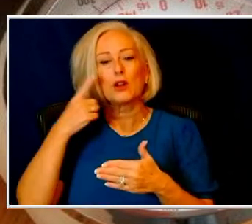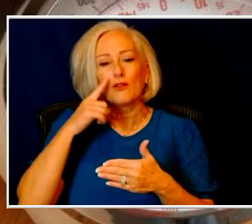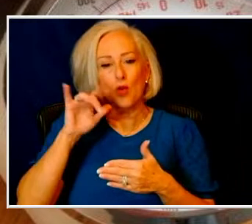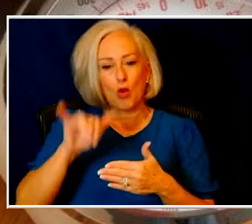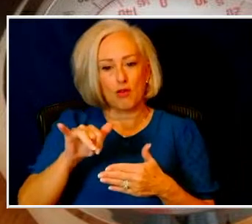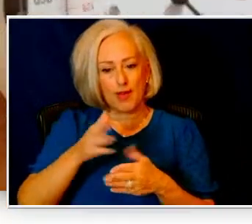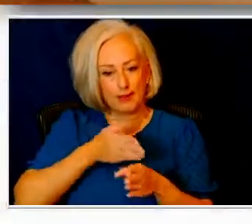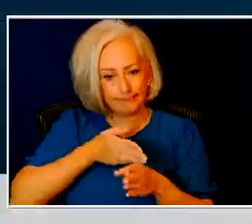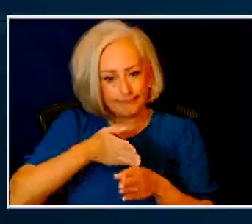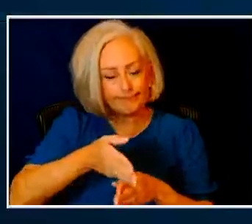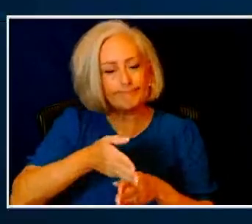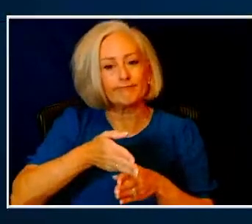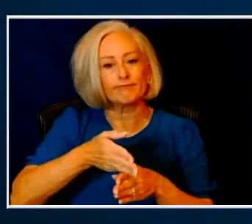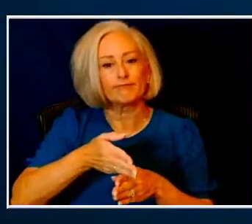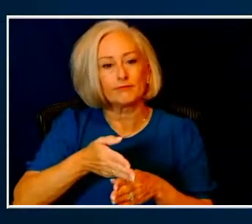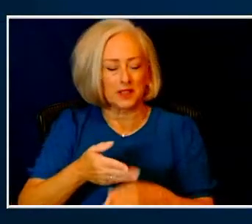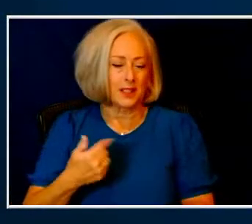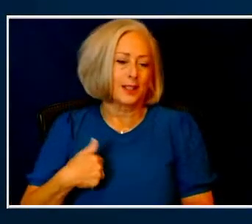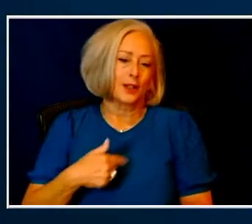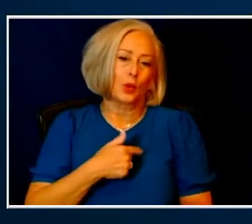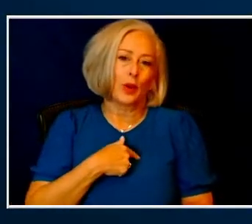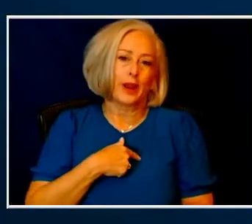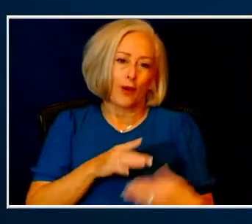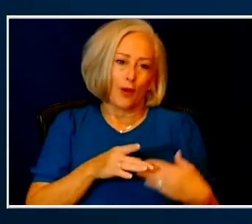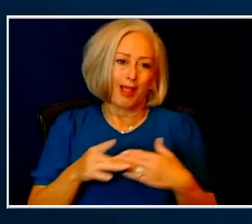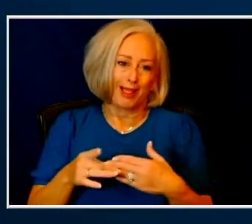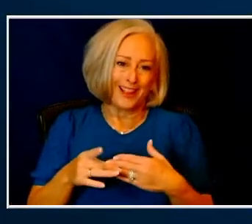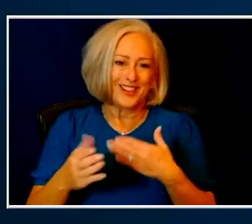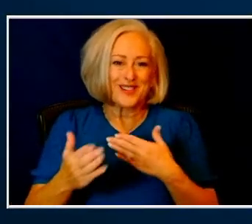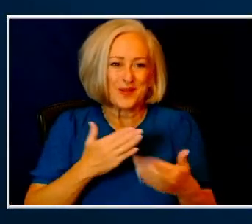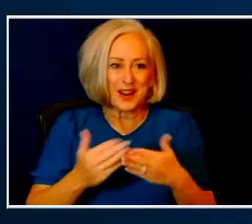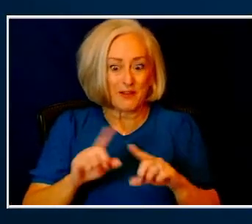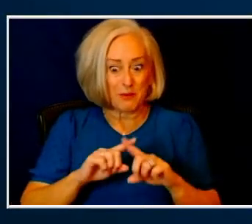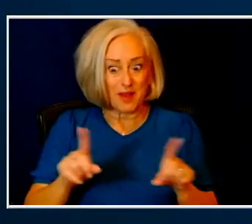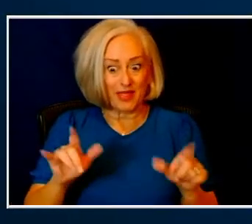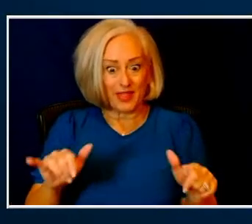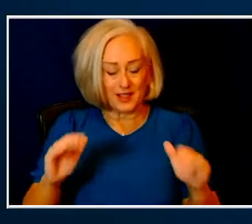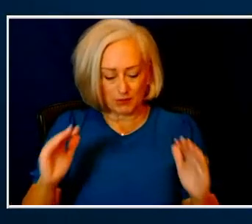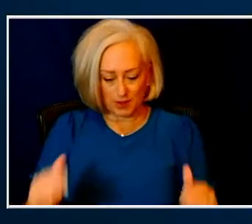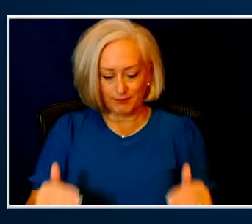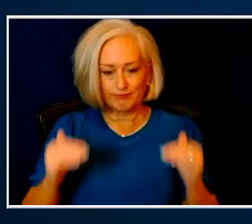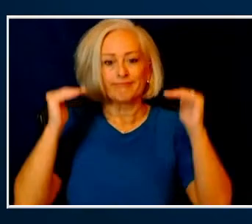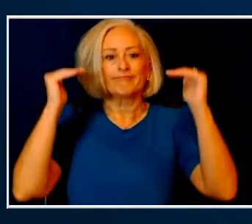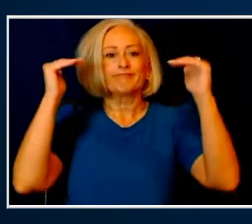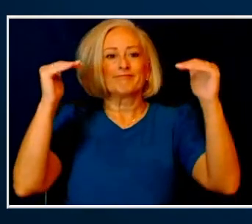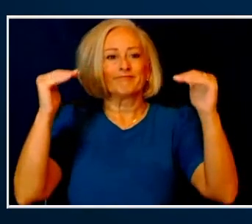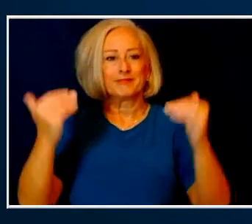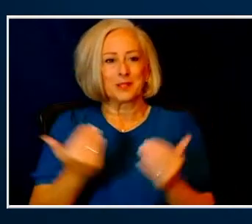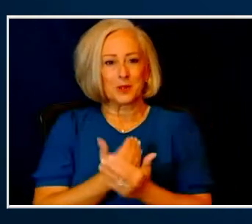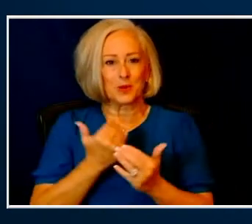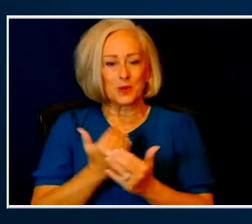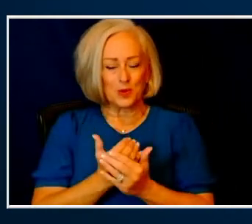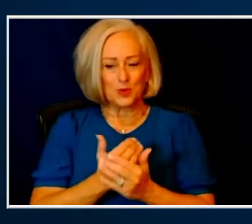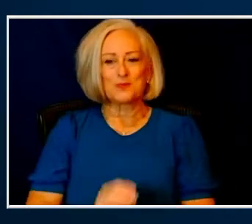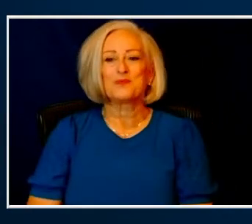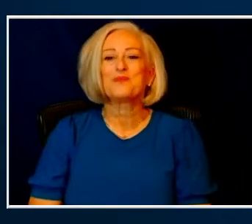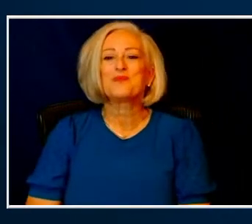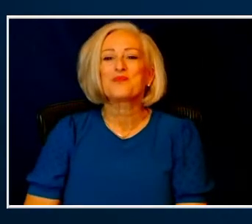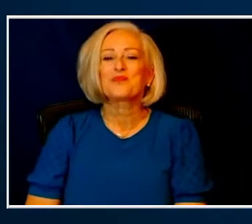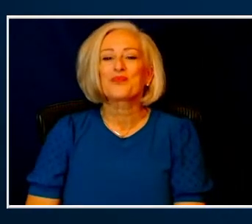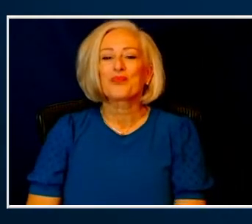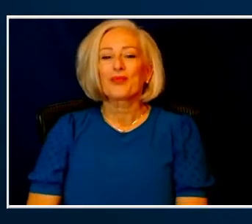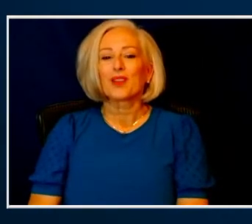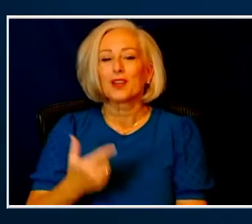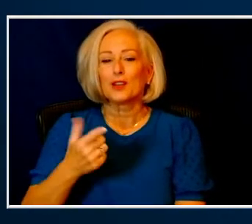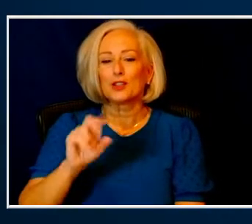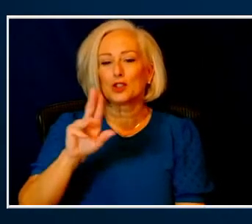it already is, but this will really take it to a different frontier. Georgia, I want to start with you. You